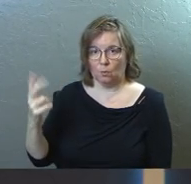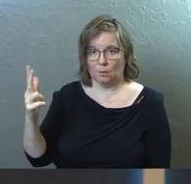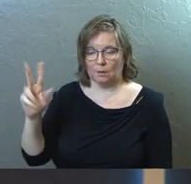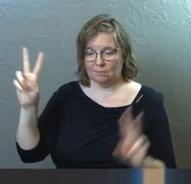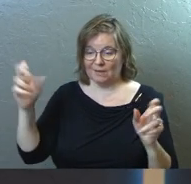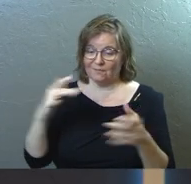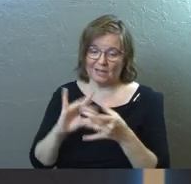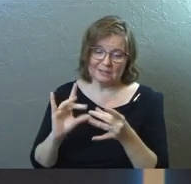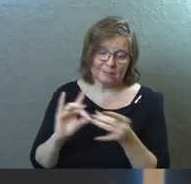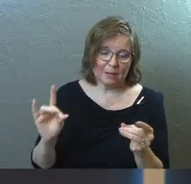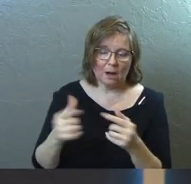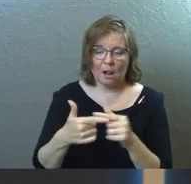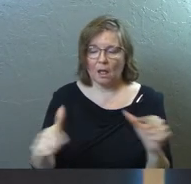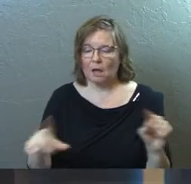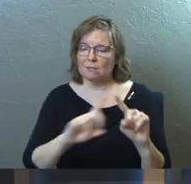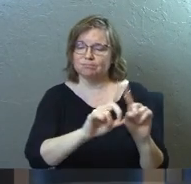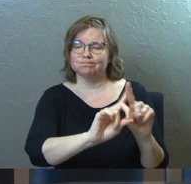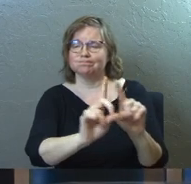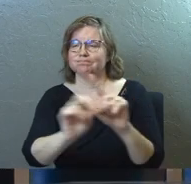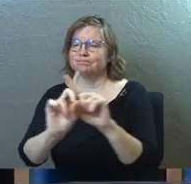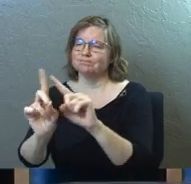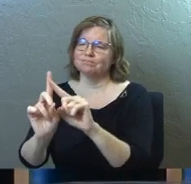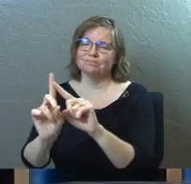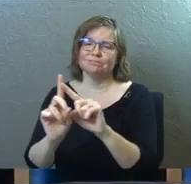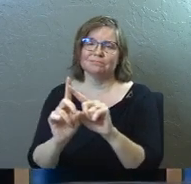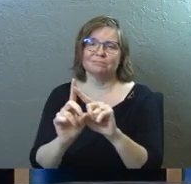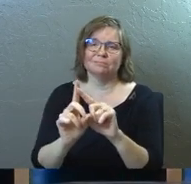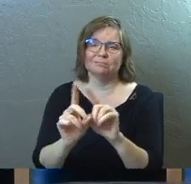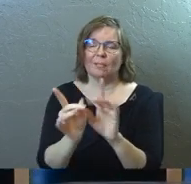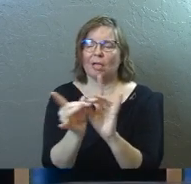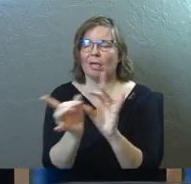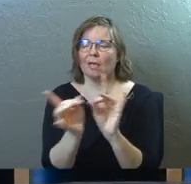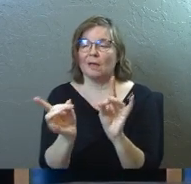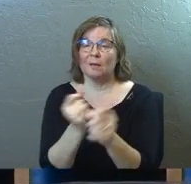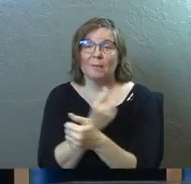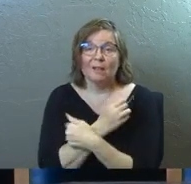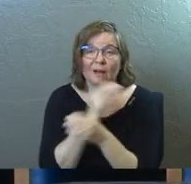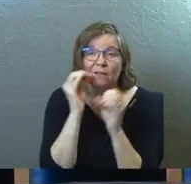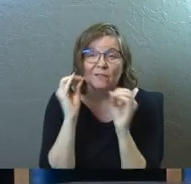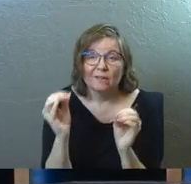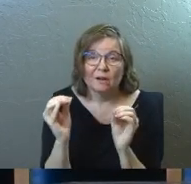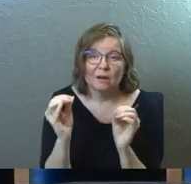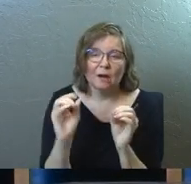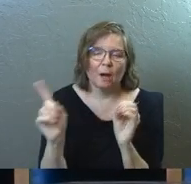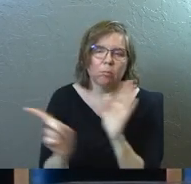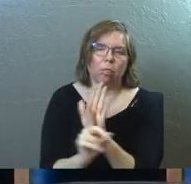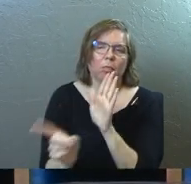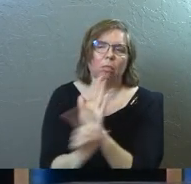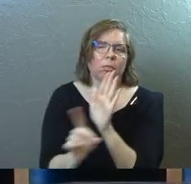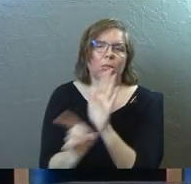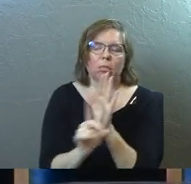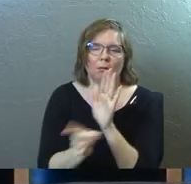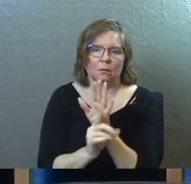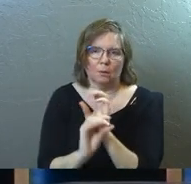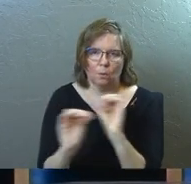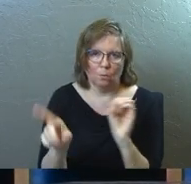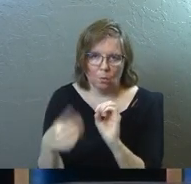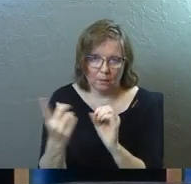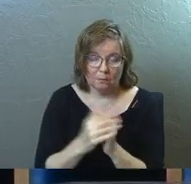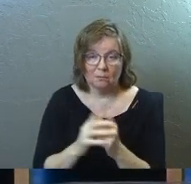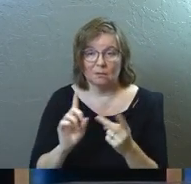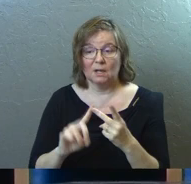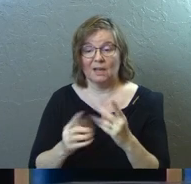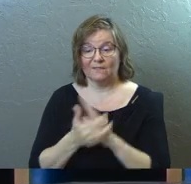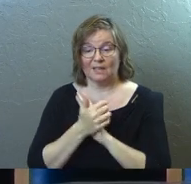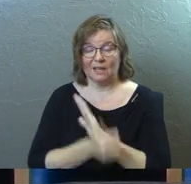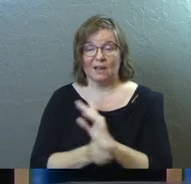all the languages of earth and angels and of angels, but didn't love others, I would only be a noisy gong or a clanging cymbal. If I had the gift of prophecy,